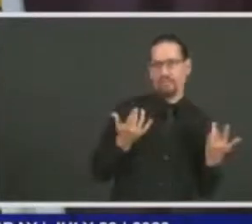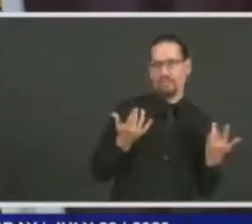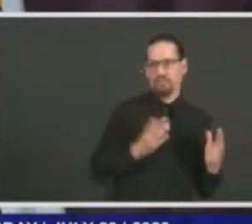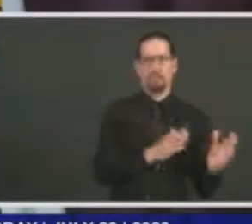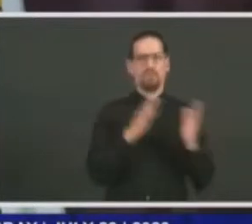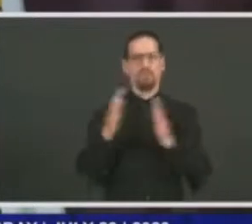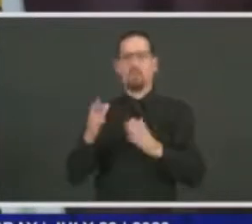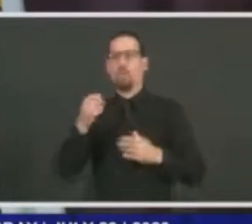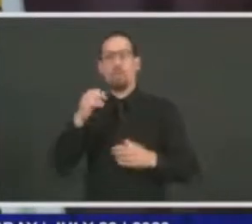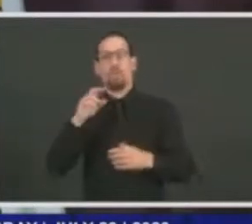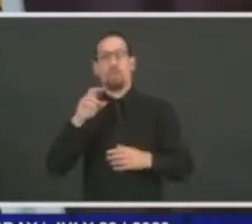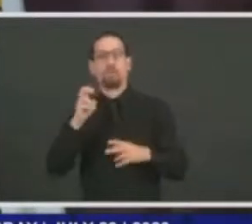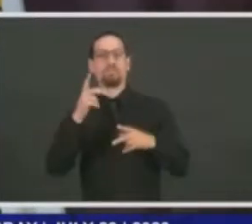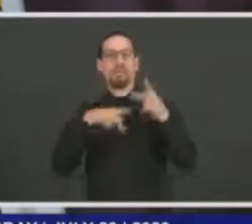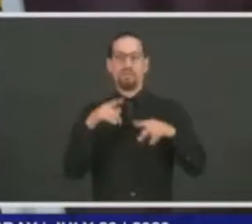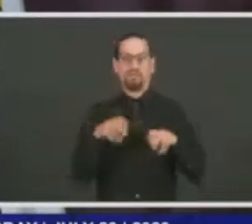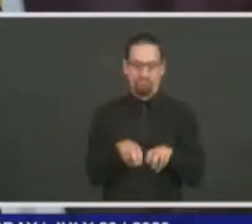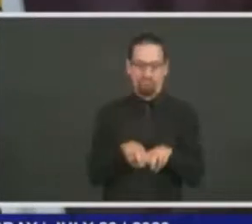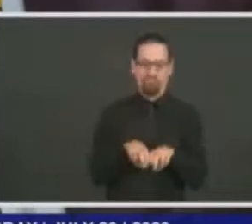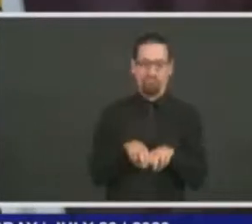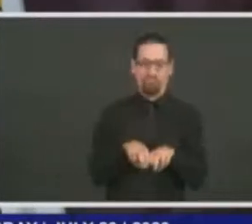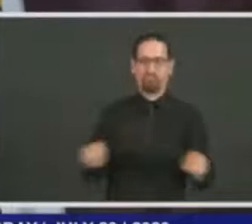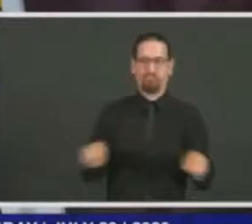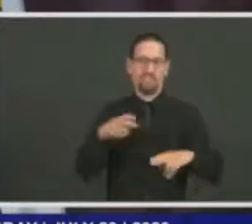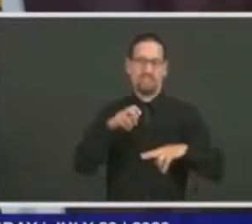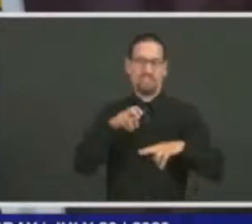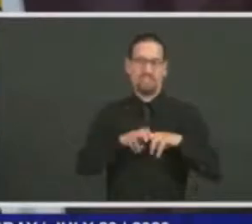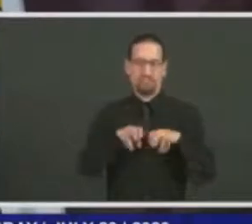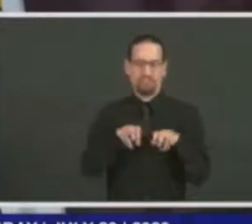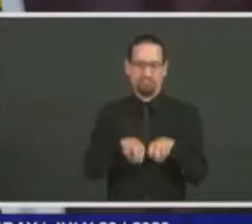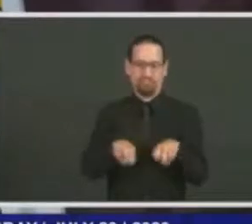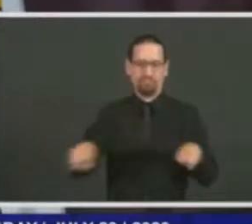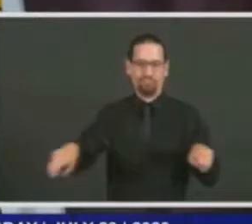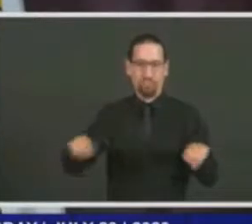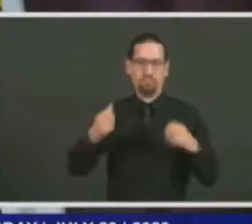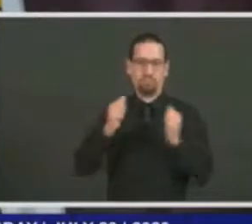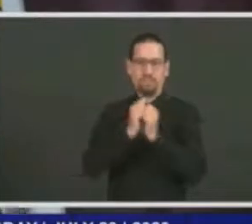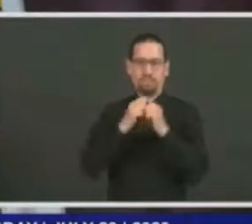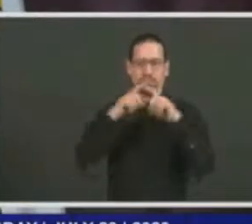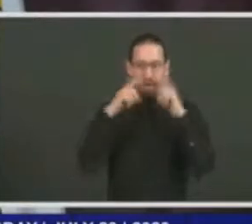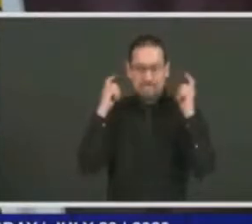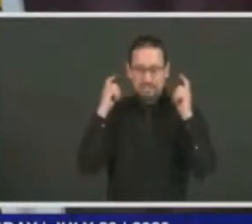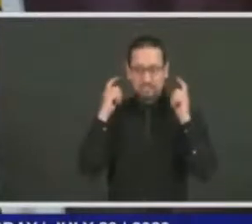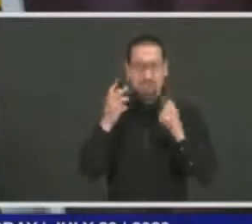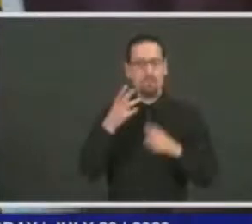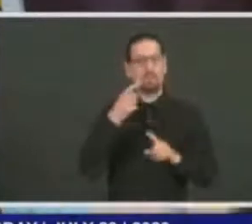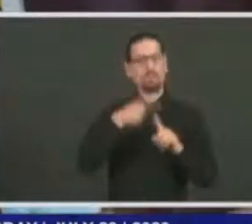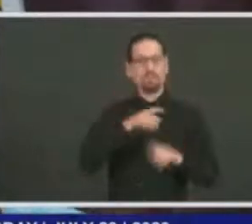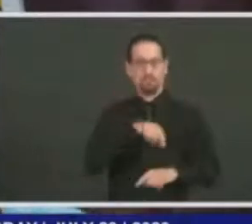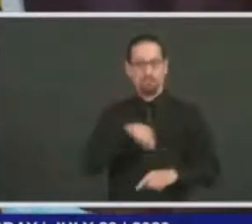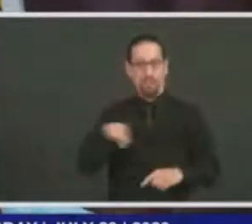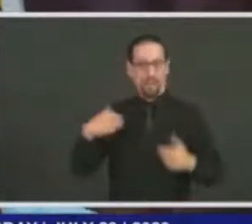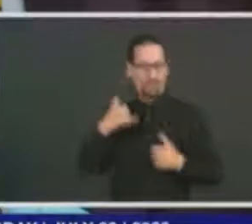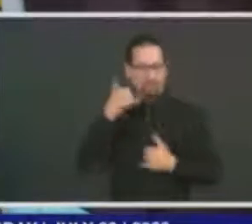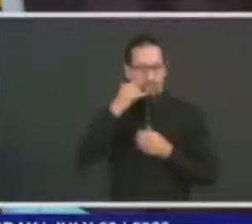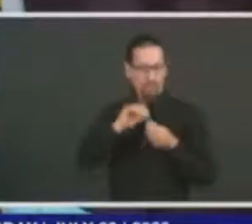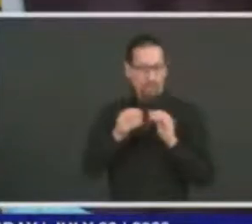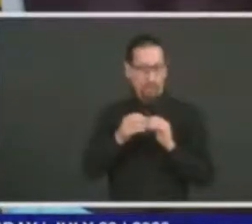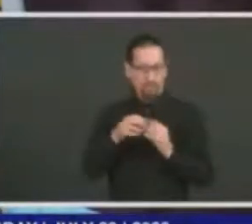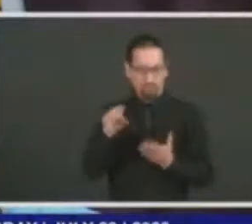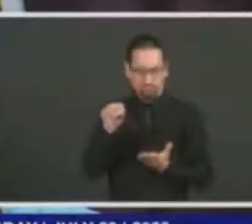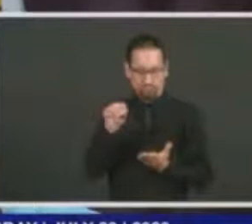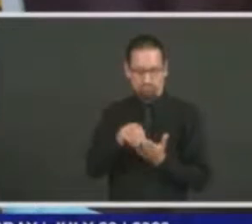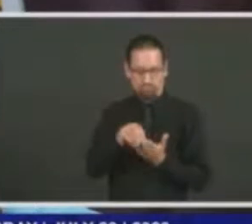seated, wearing masks, you have the name and phone number of every person, it's outdoors, people are